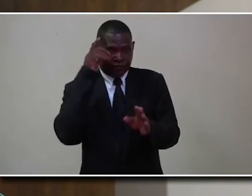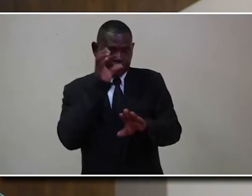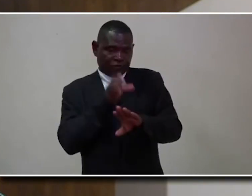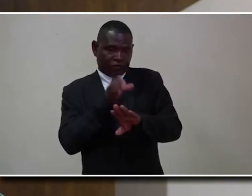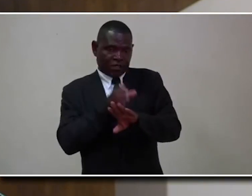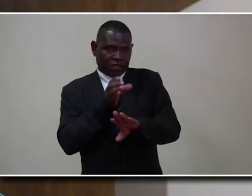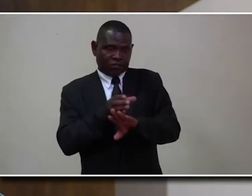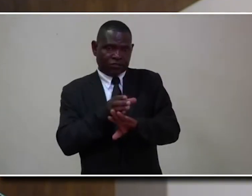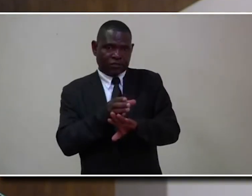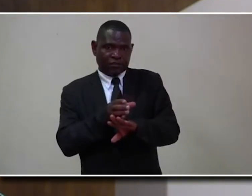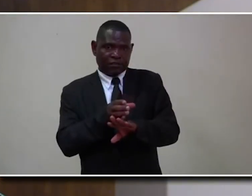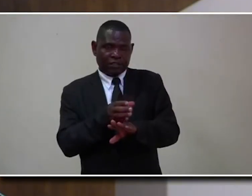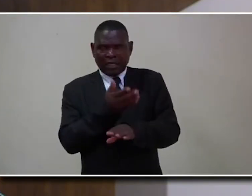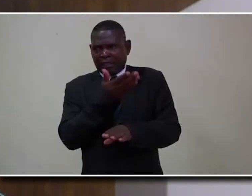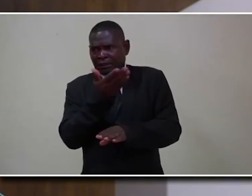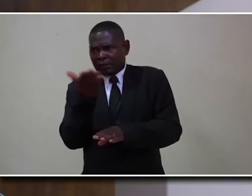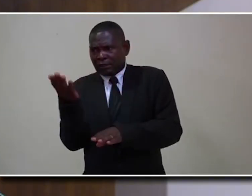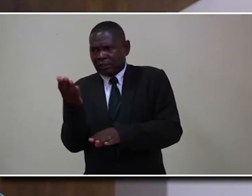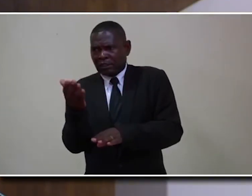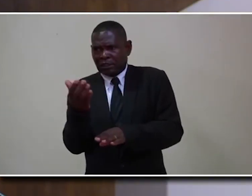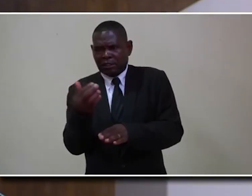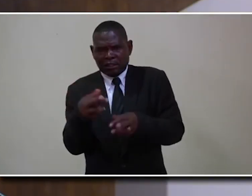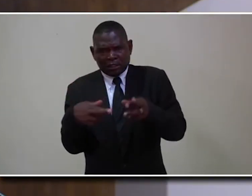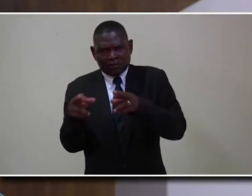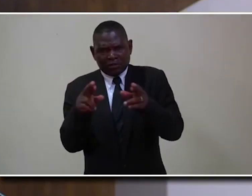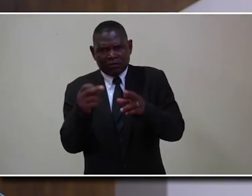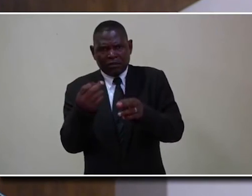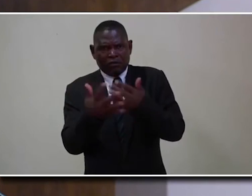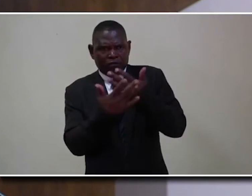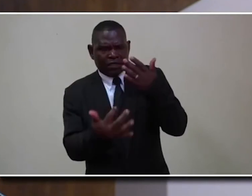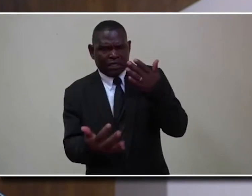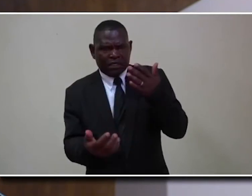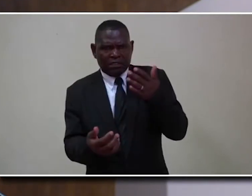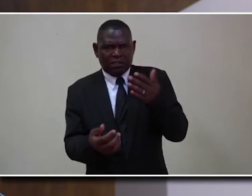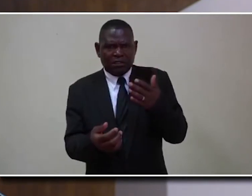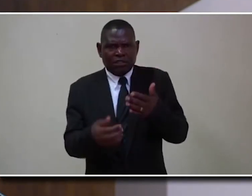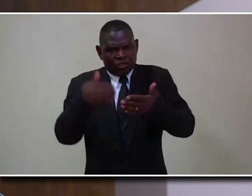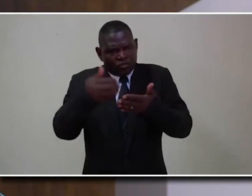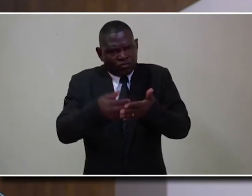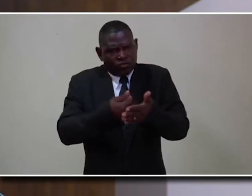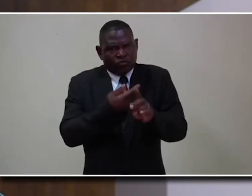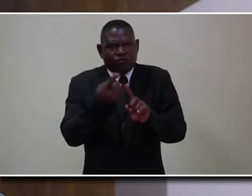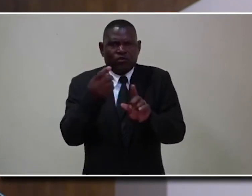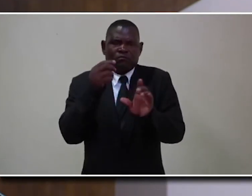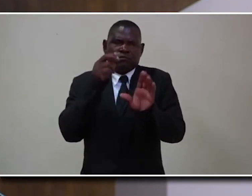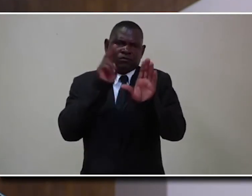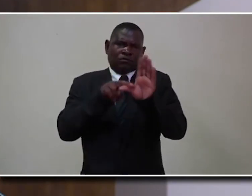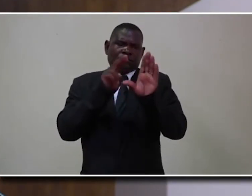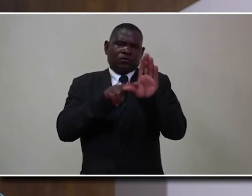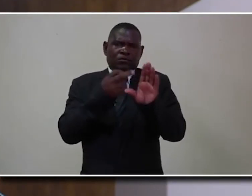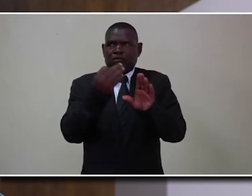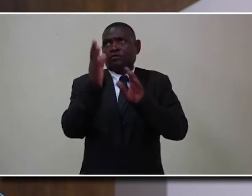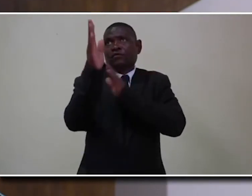congregation. There is a fountain fresh from the throne of glory in Lozi. If